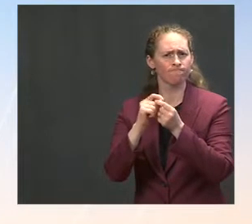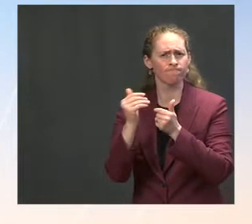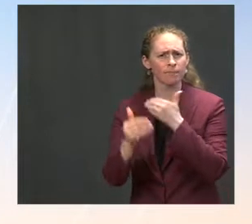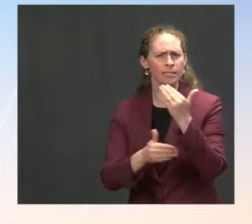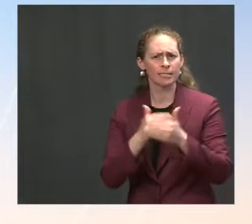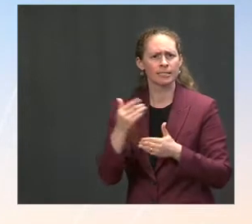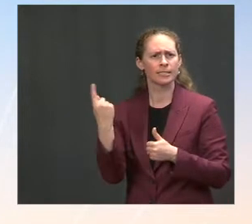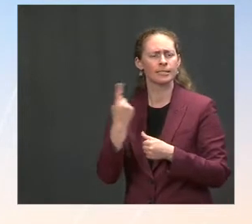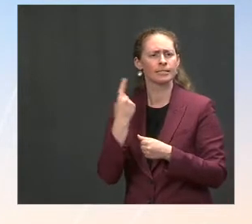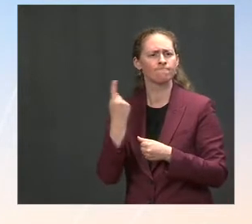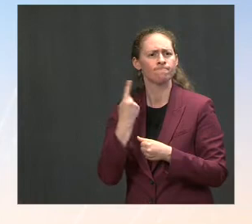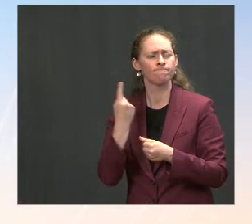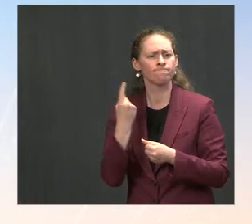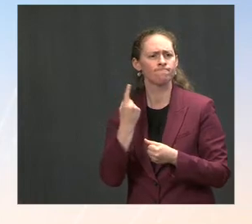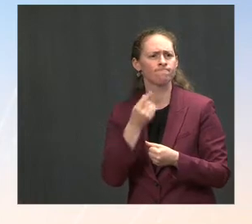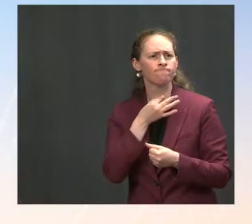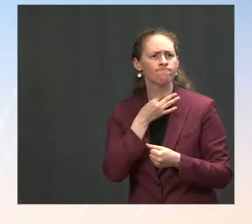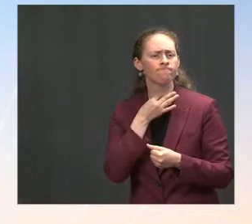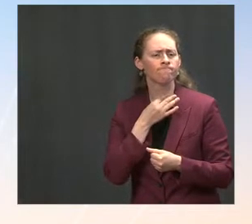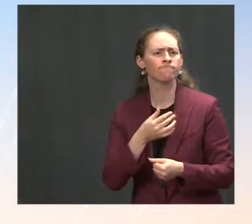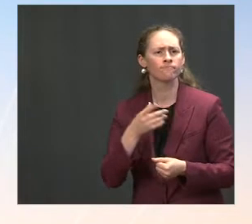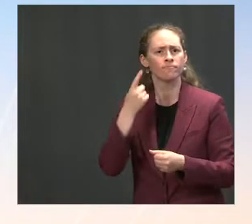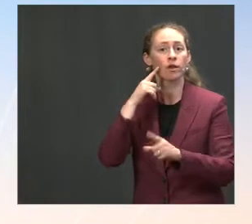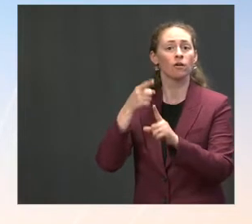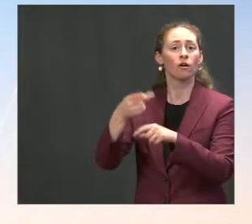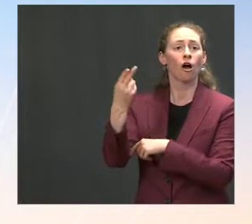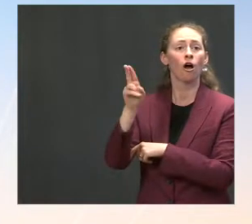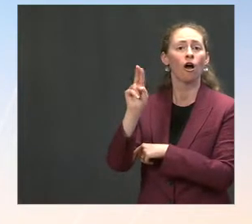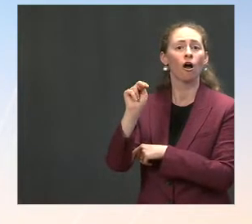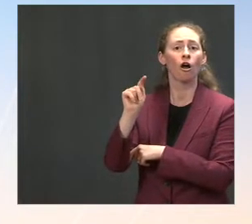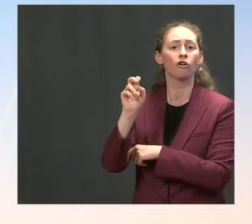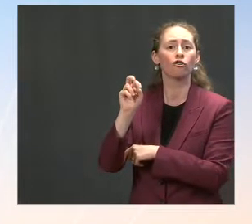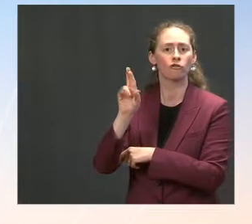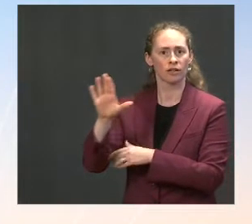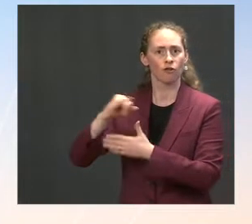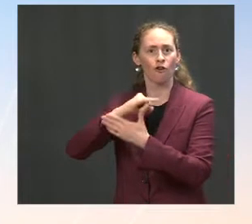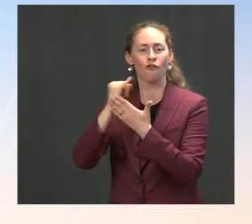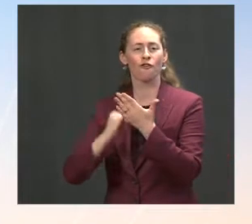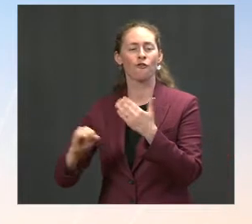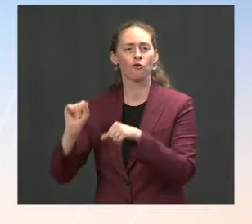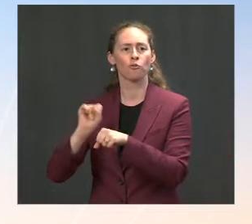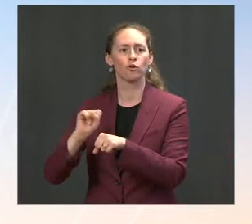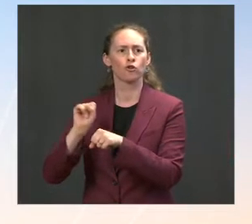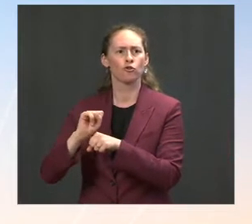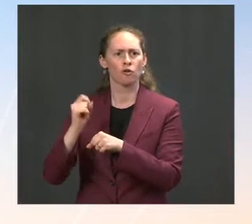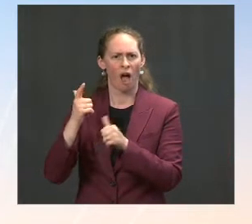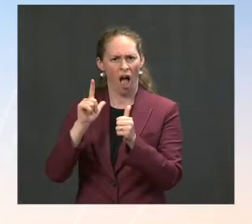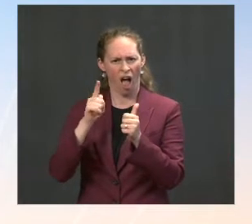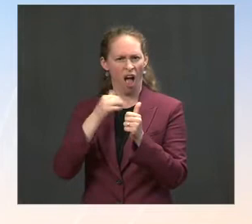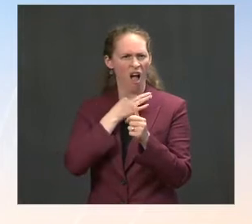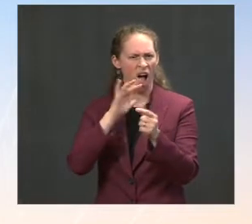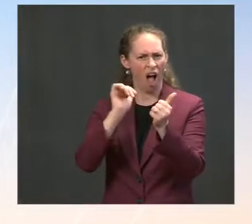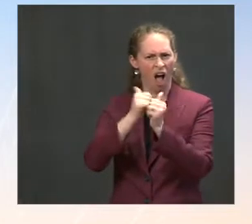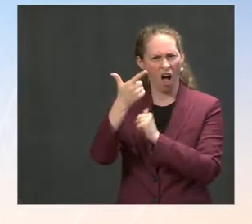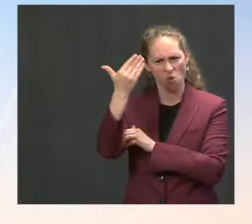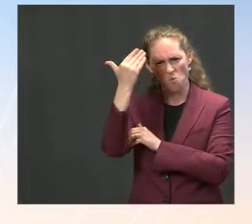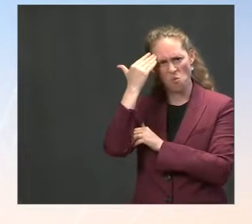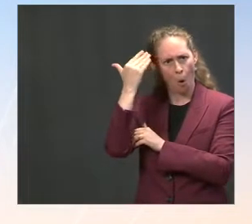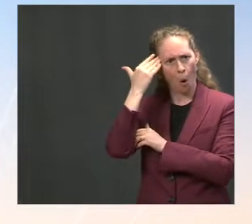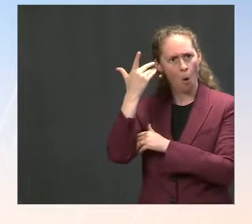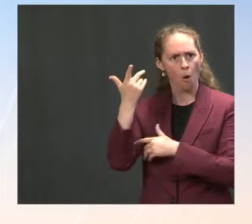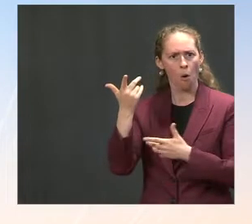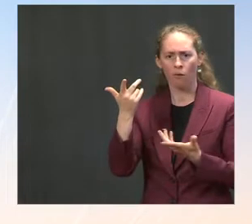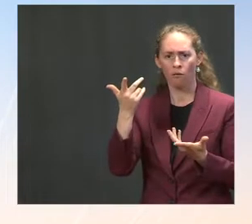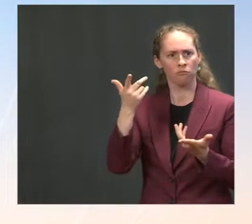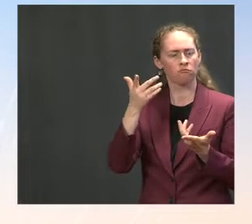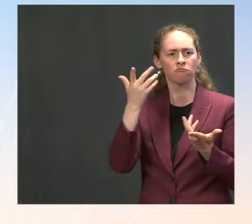conversations remain, as you say, not about the sales? Will he get ethics training? Will he have to report afterwards about the conversations? Anything specific you can